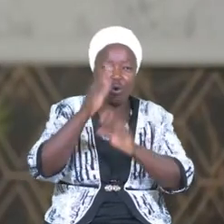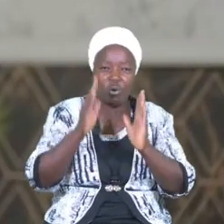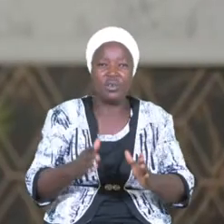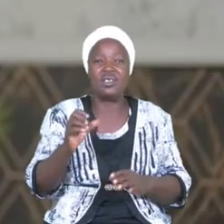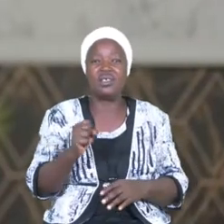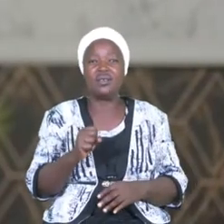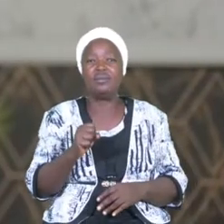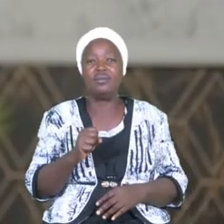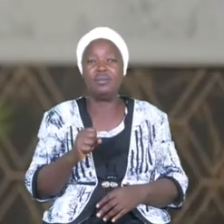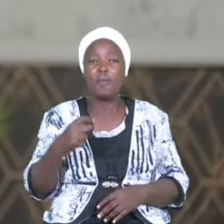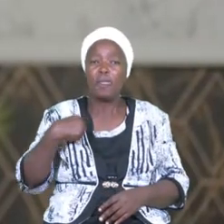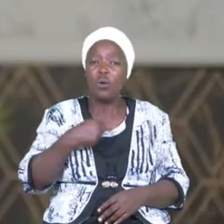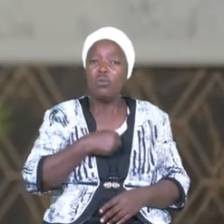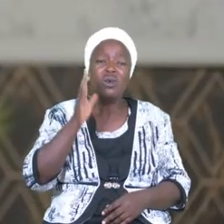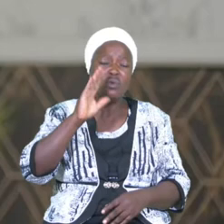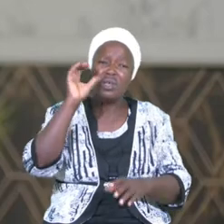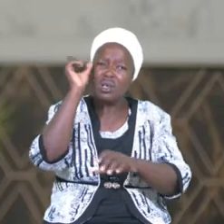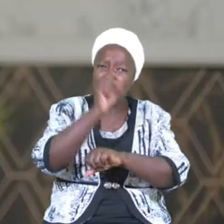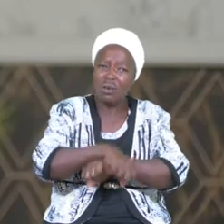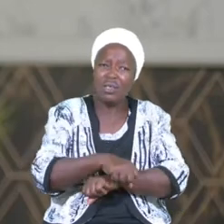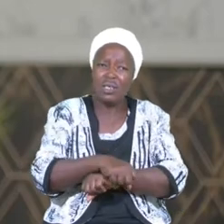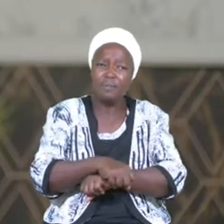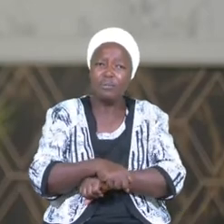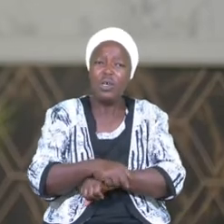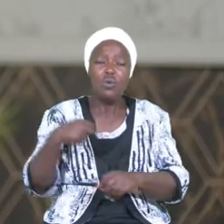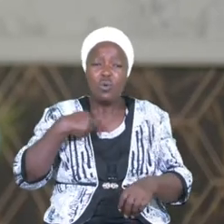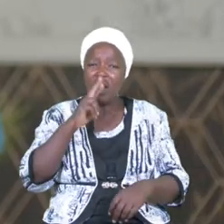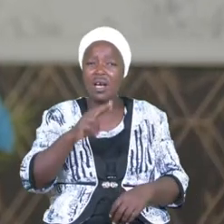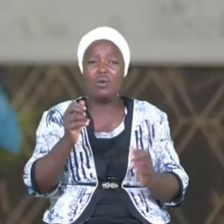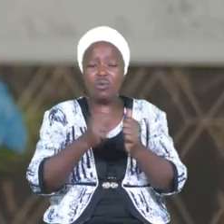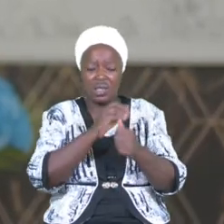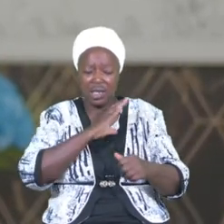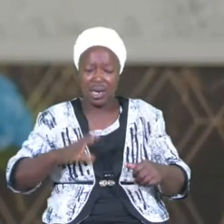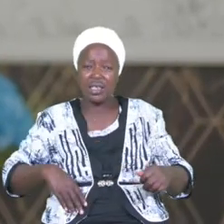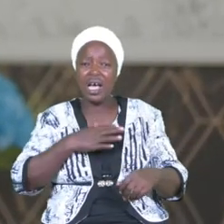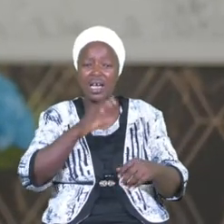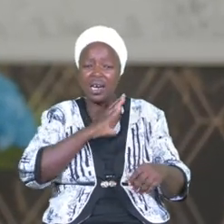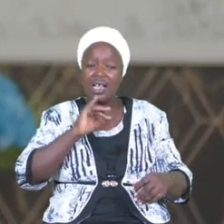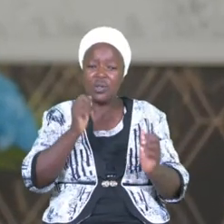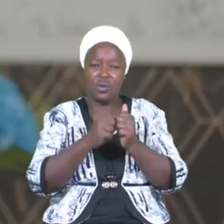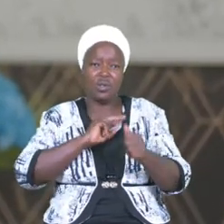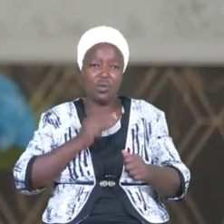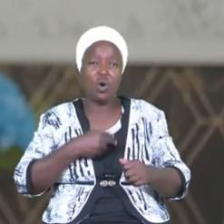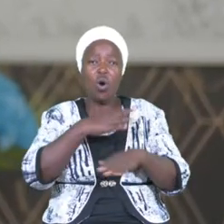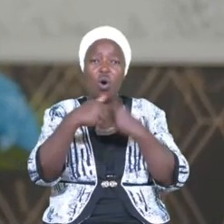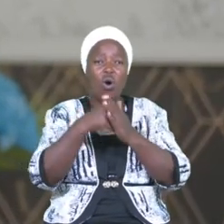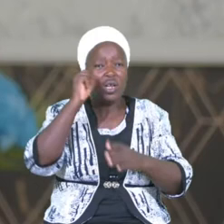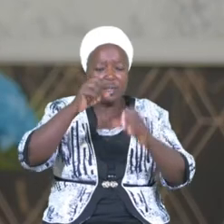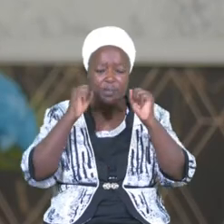We're with Christ, and Christ is with us. All his grace, all his power, all his revelation,